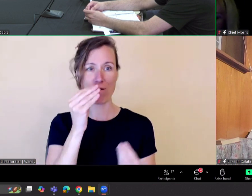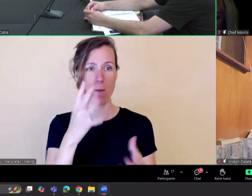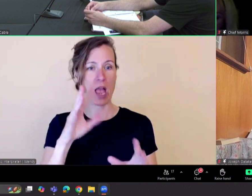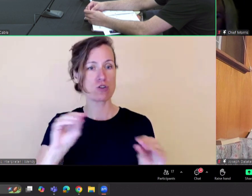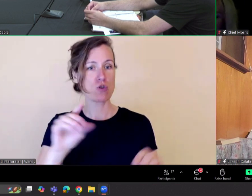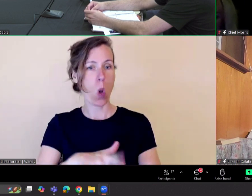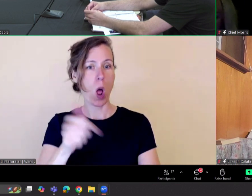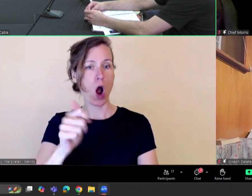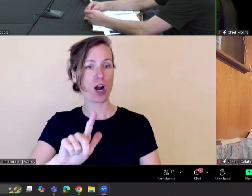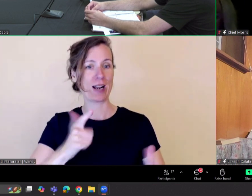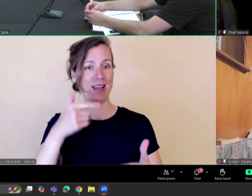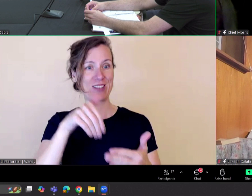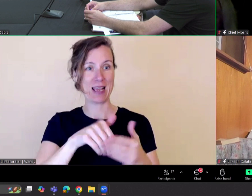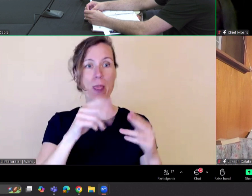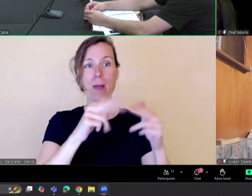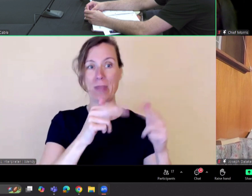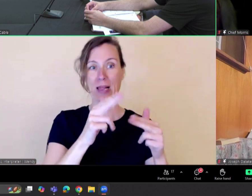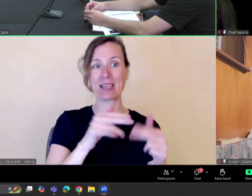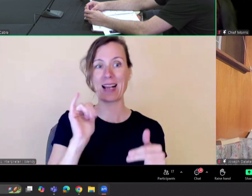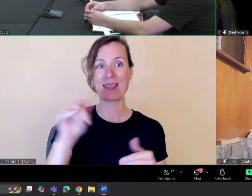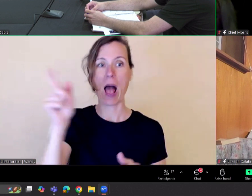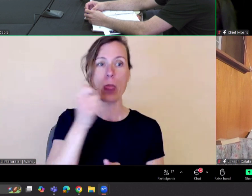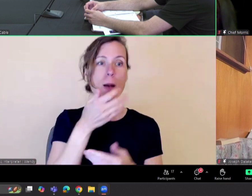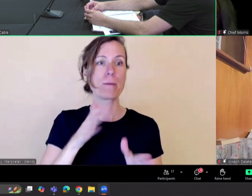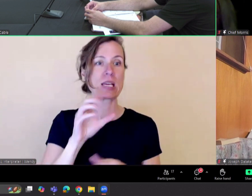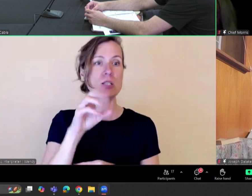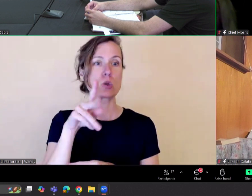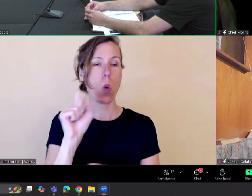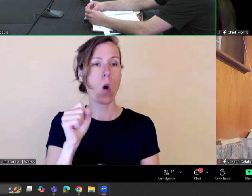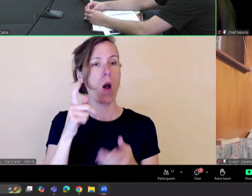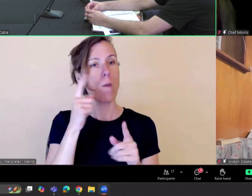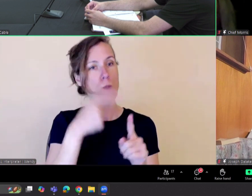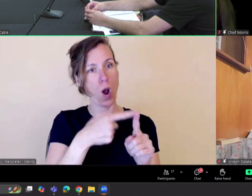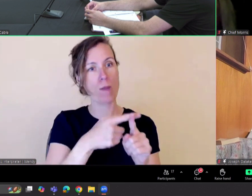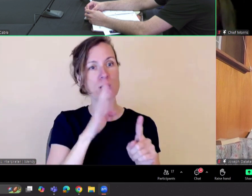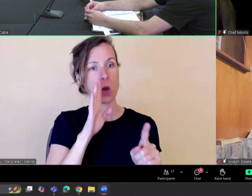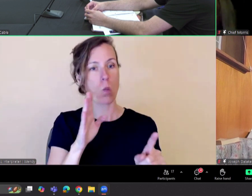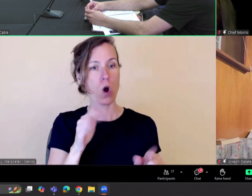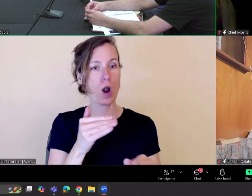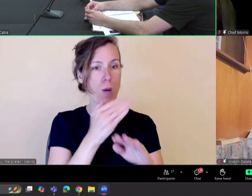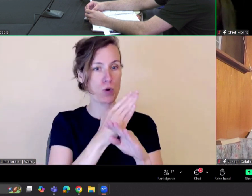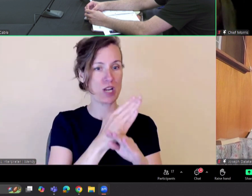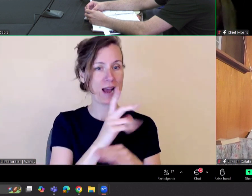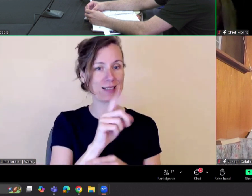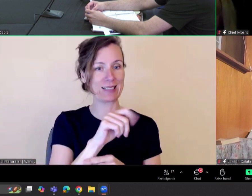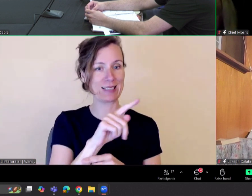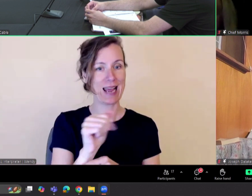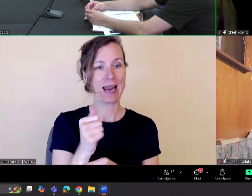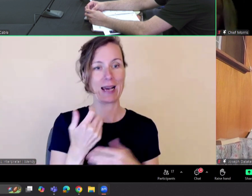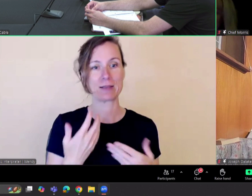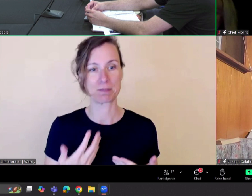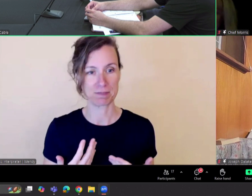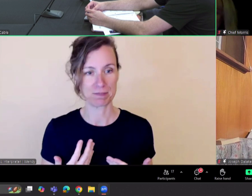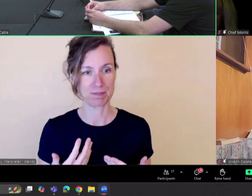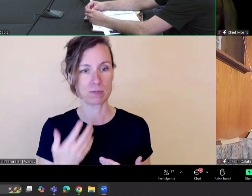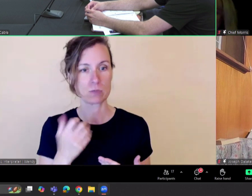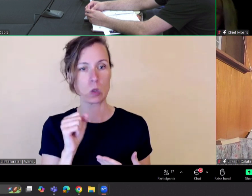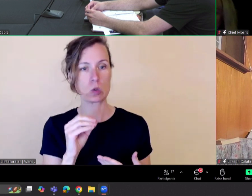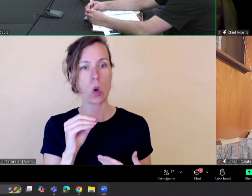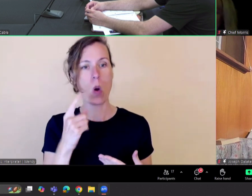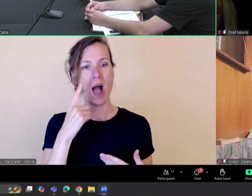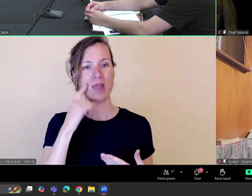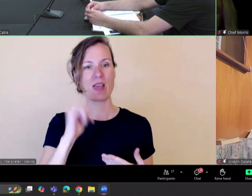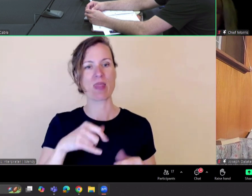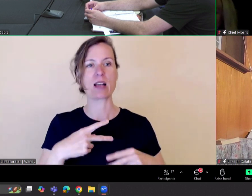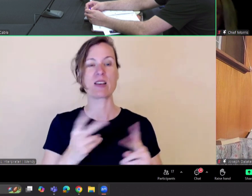public that it would protect that data with were followed. And I think that's a very different circumstance than this one,